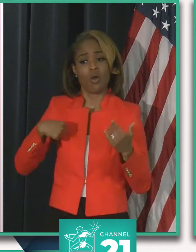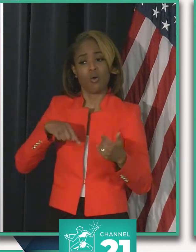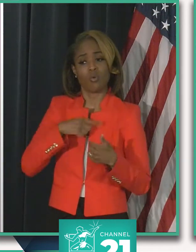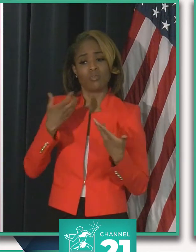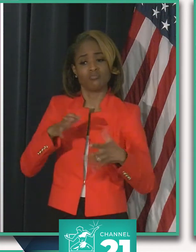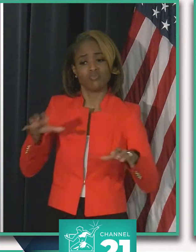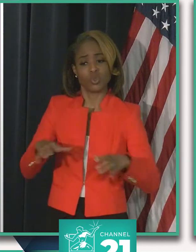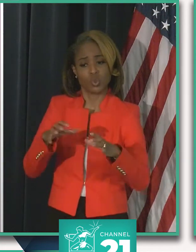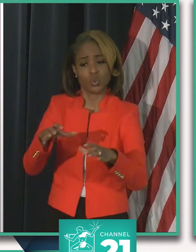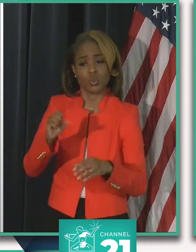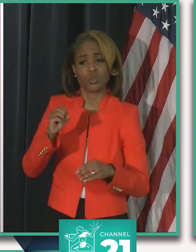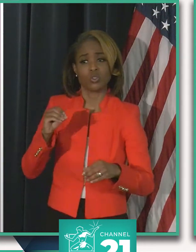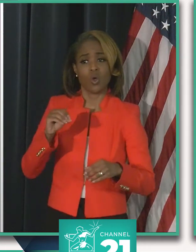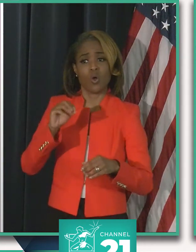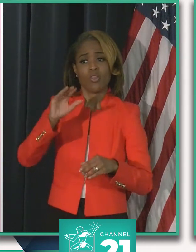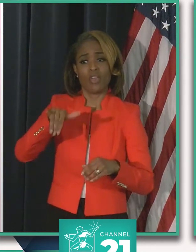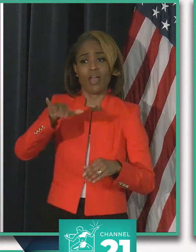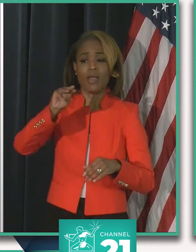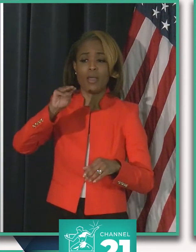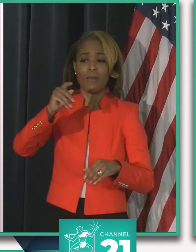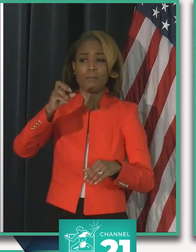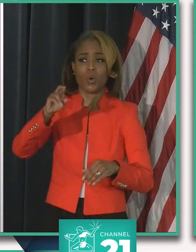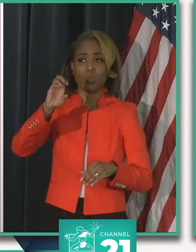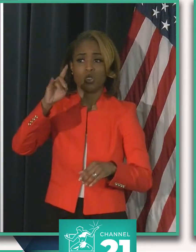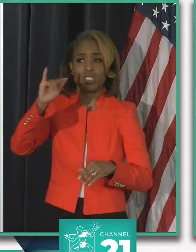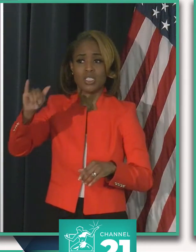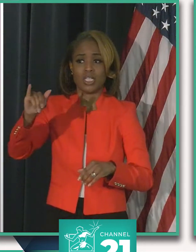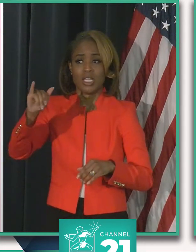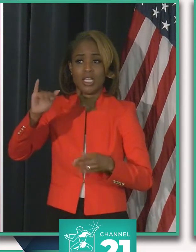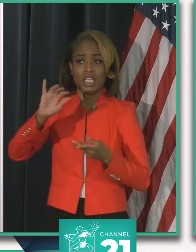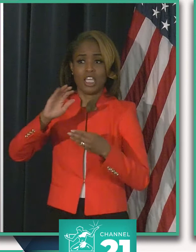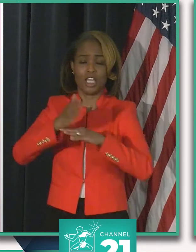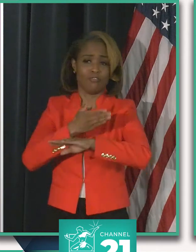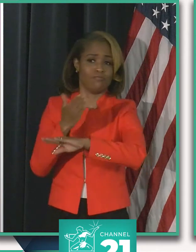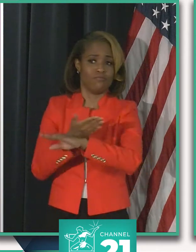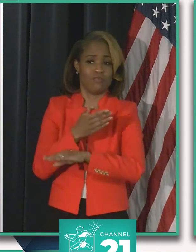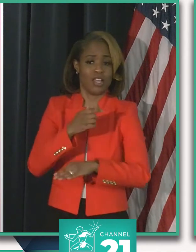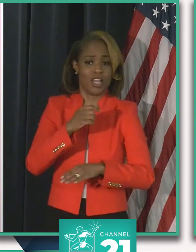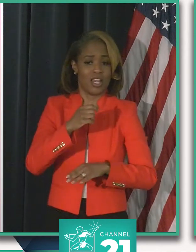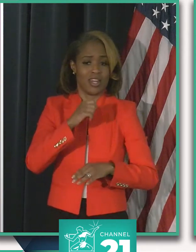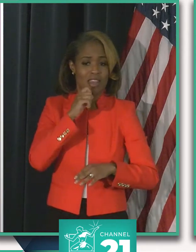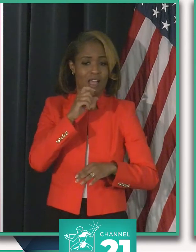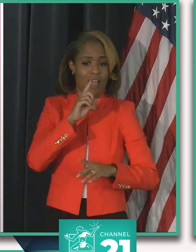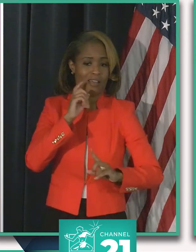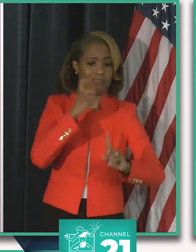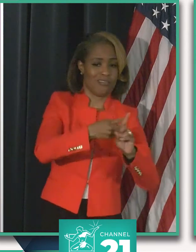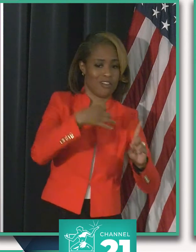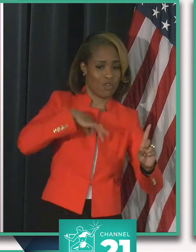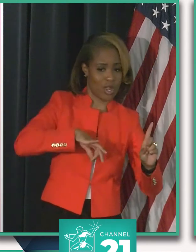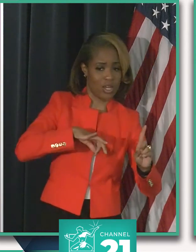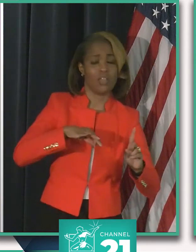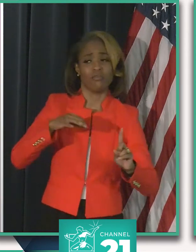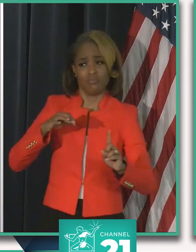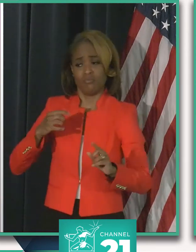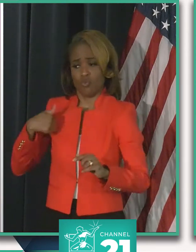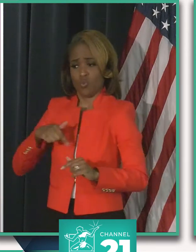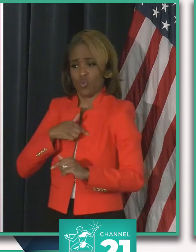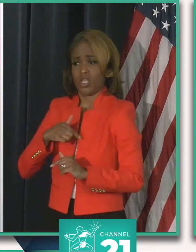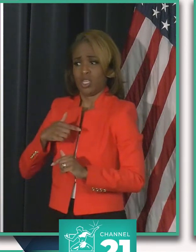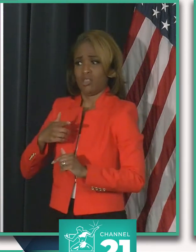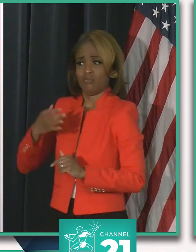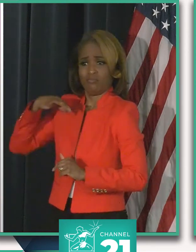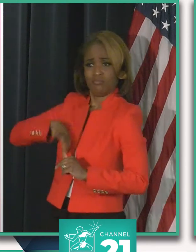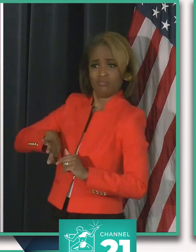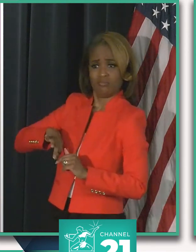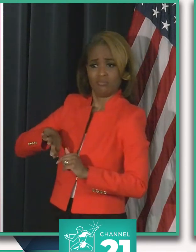so that the Motor City Makeover will not get the credit, but our block can get the credit because we have done a lot of work over here, and